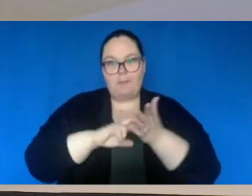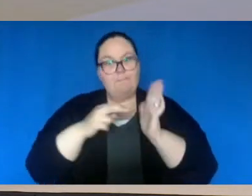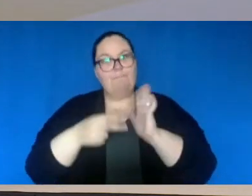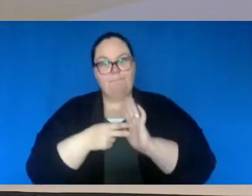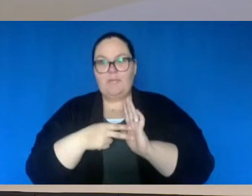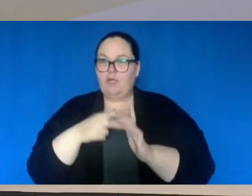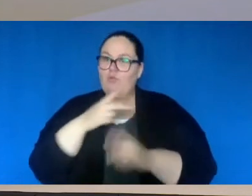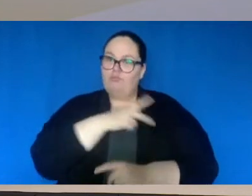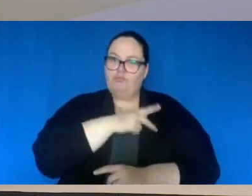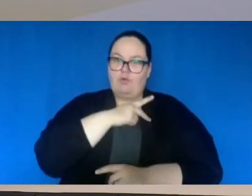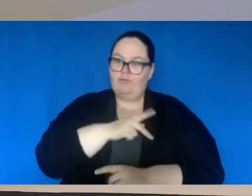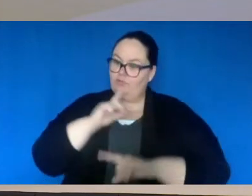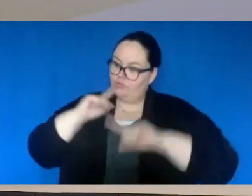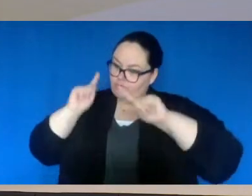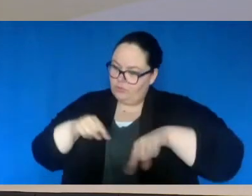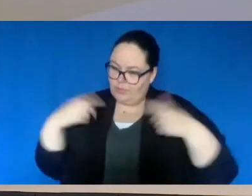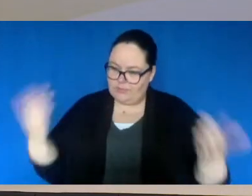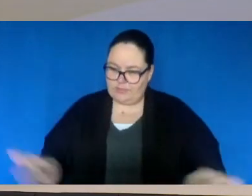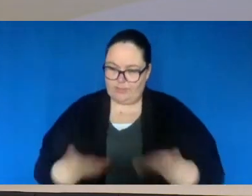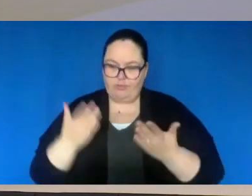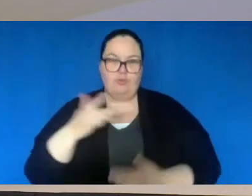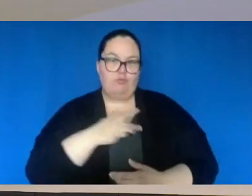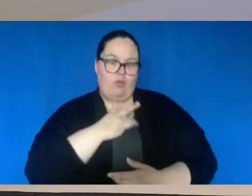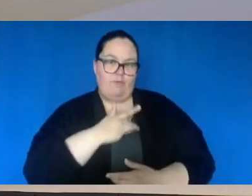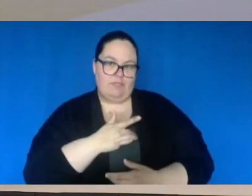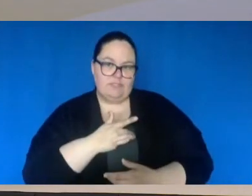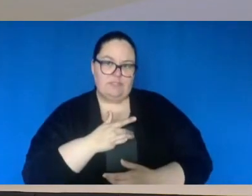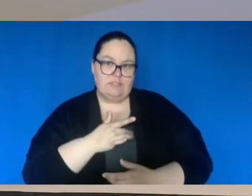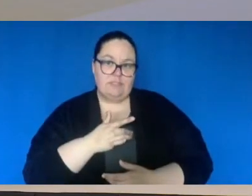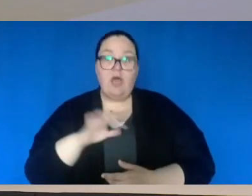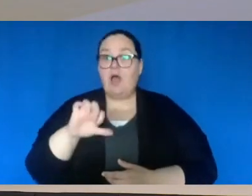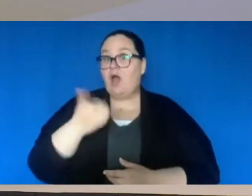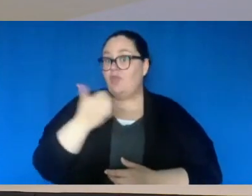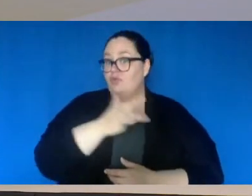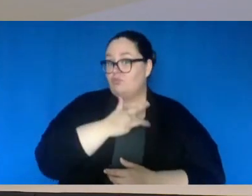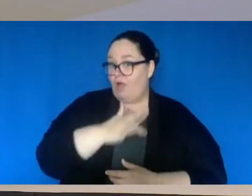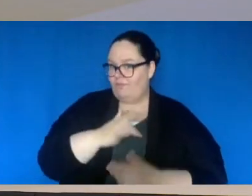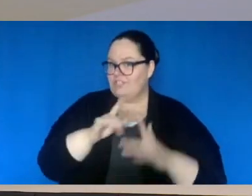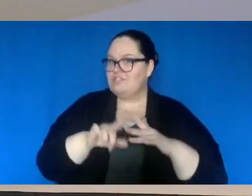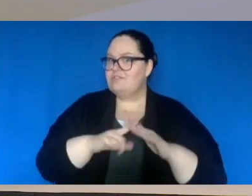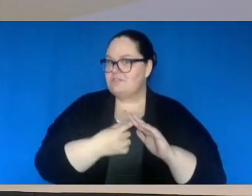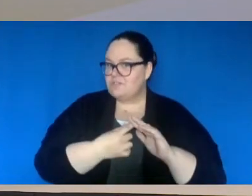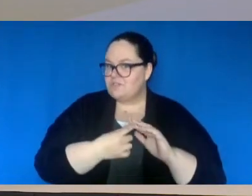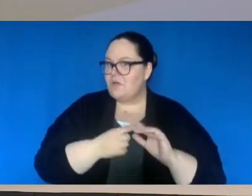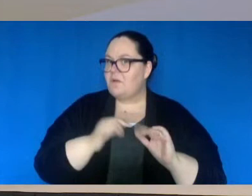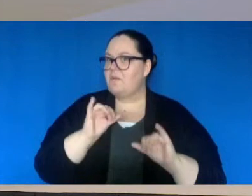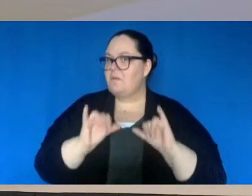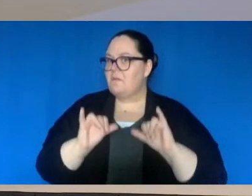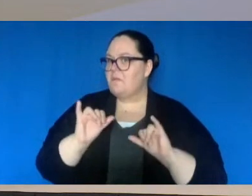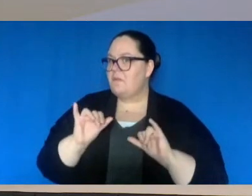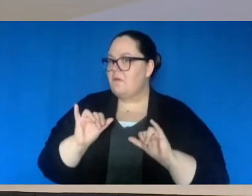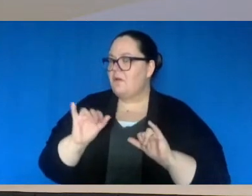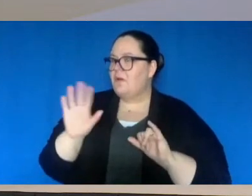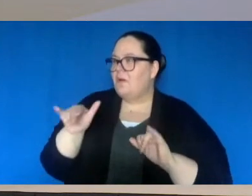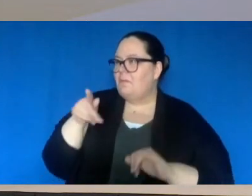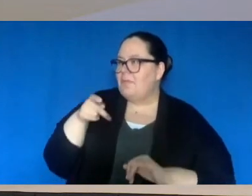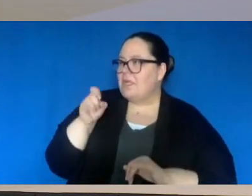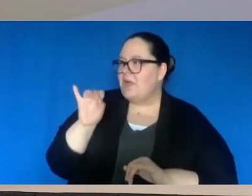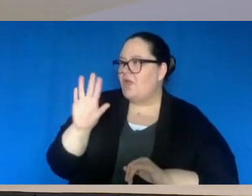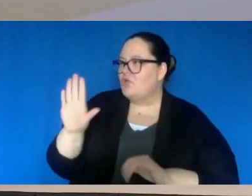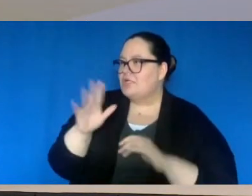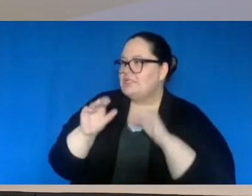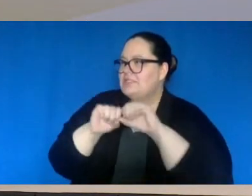response to COVID-19. Recently, other provinces have inquired about our systems and our